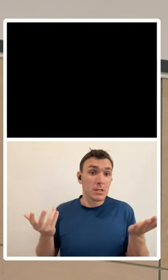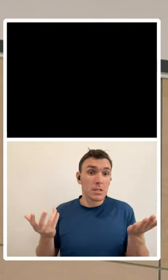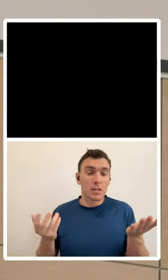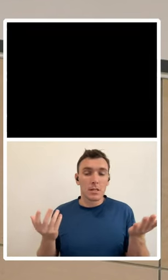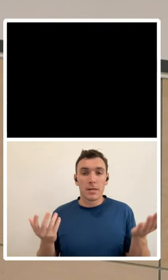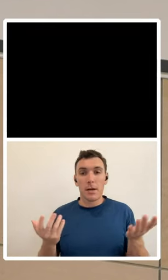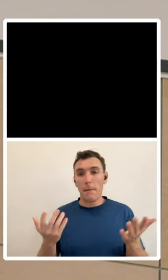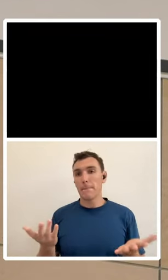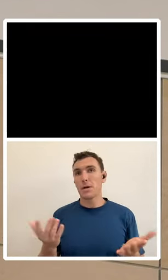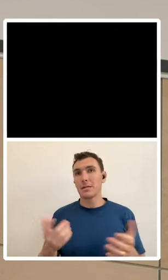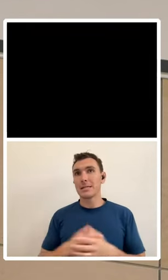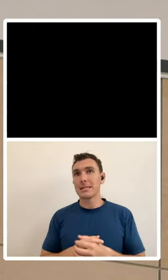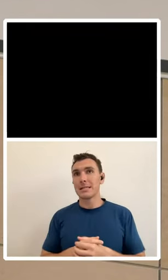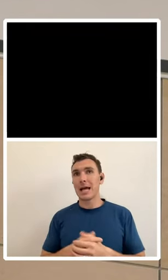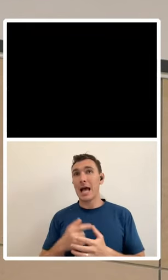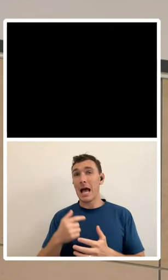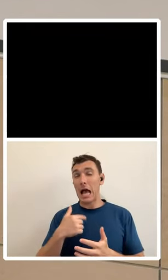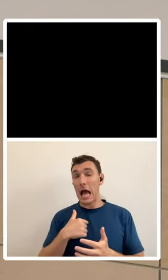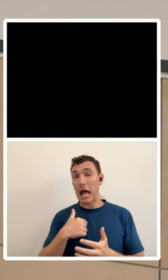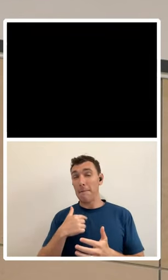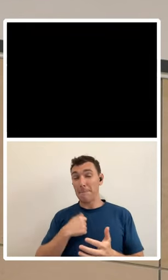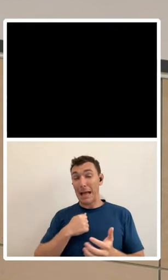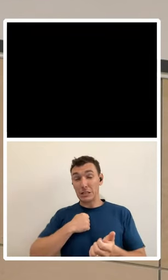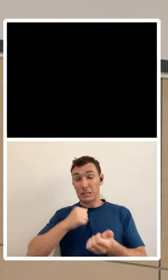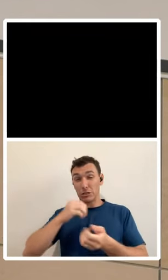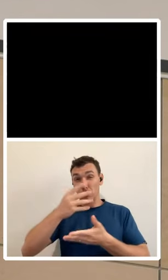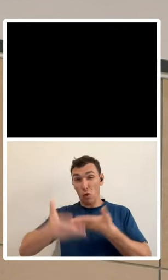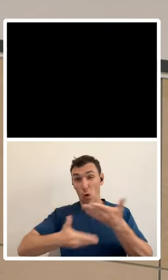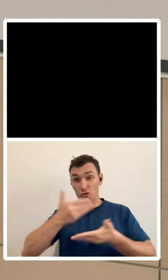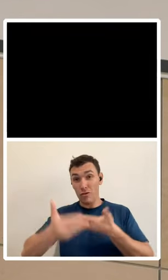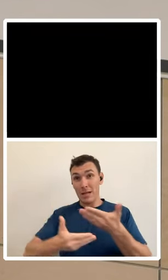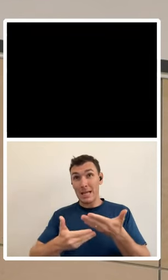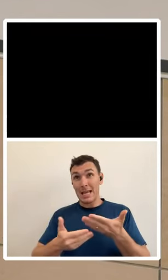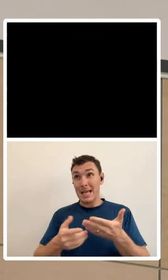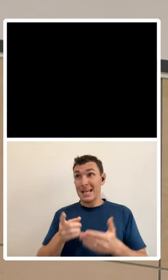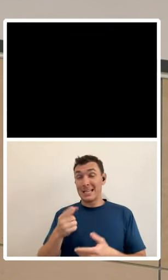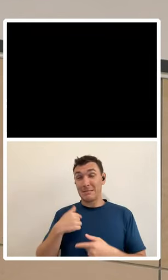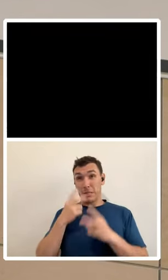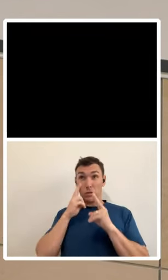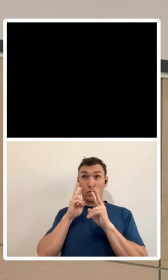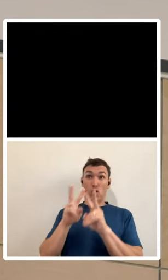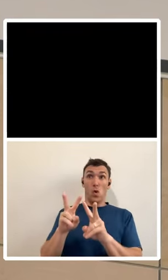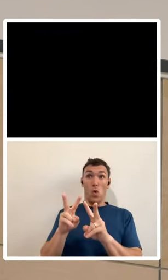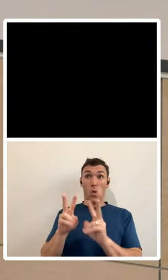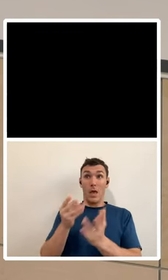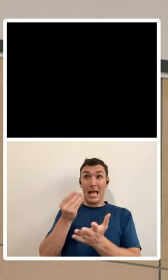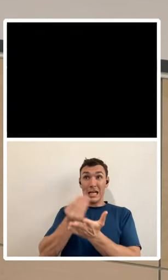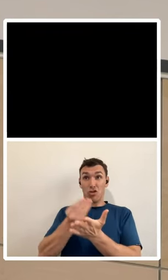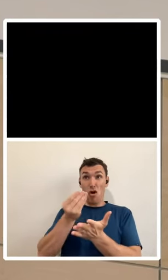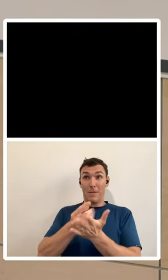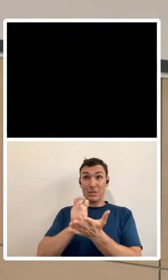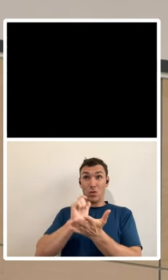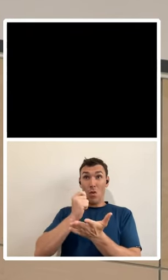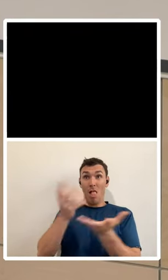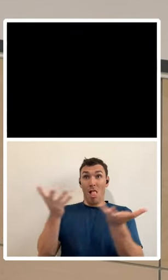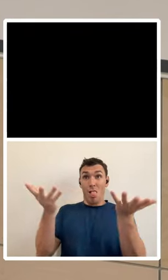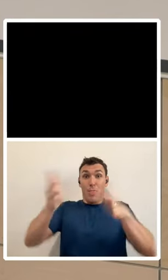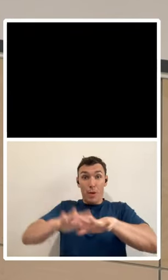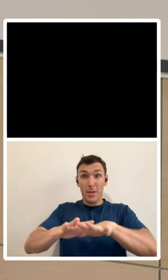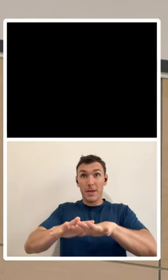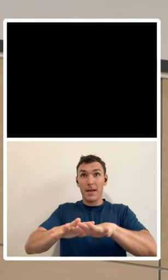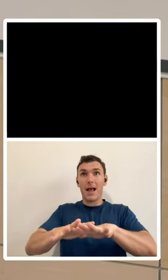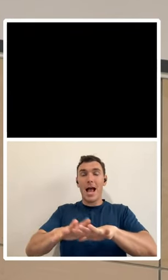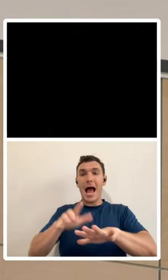I think that story, if I can take you on that journey with me, that is going to be so much more politicising than